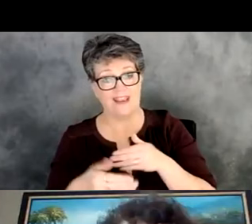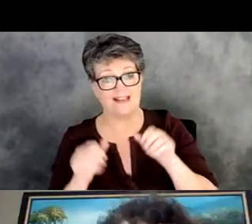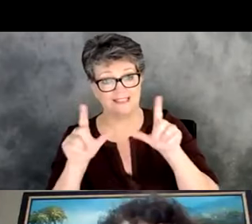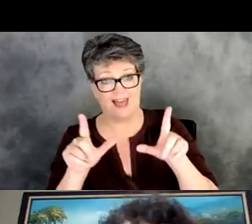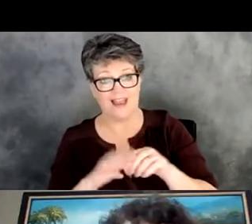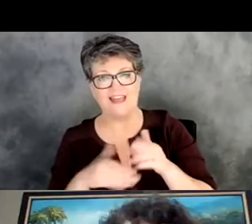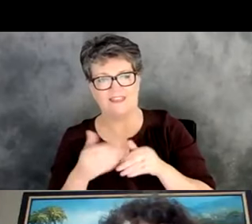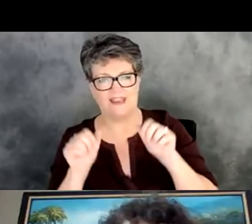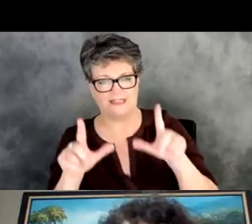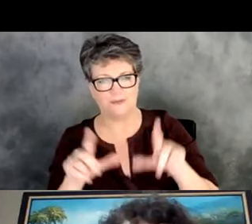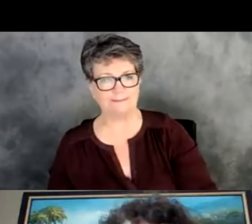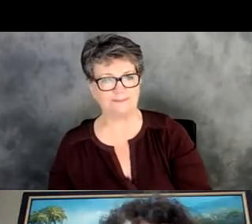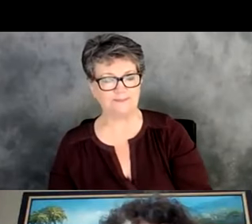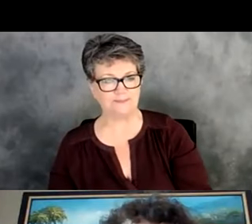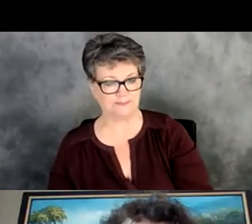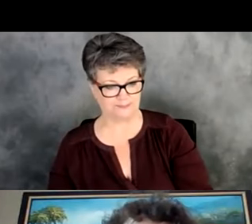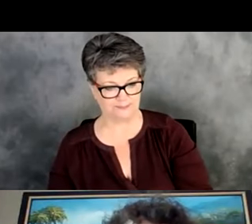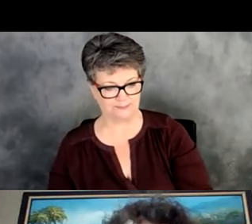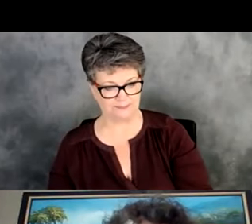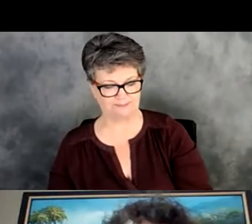the next one.